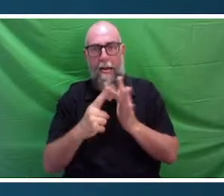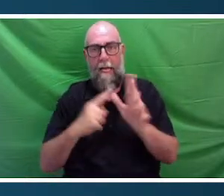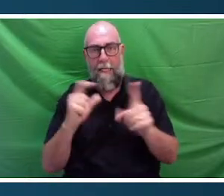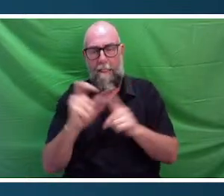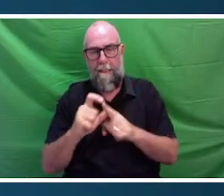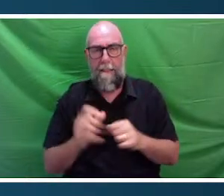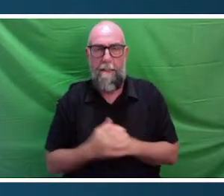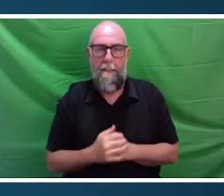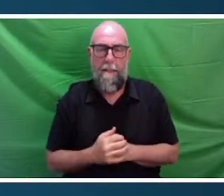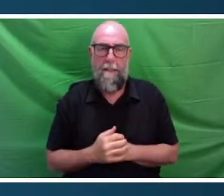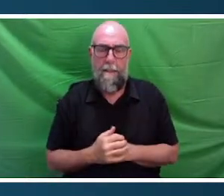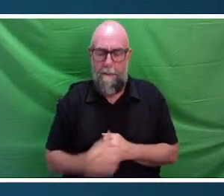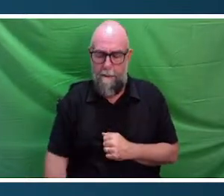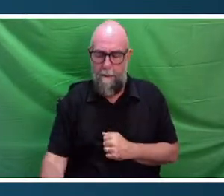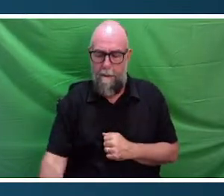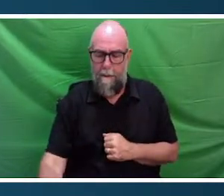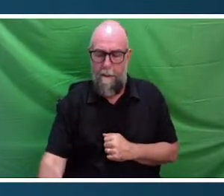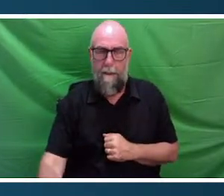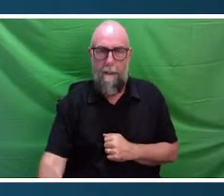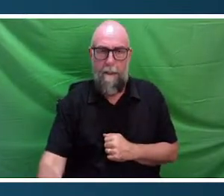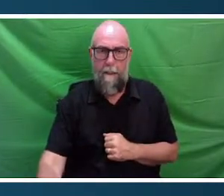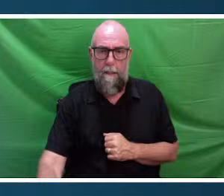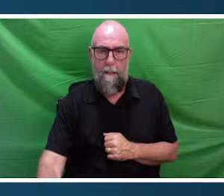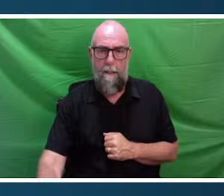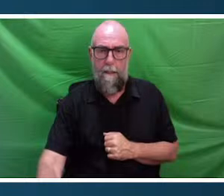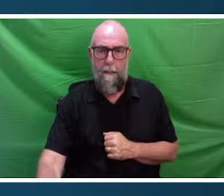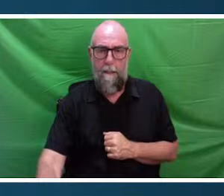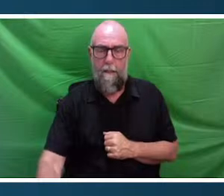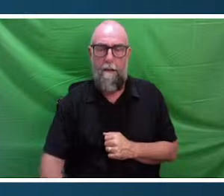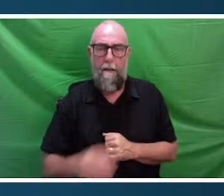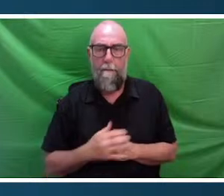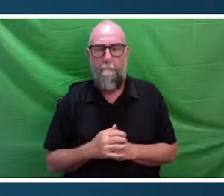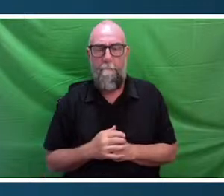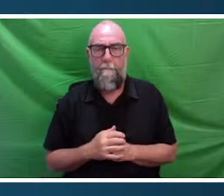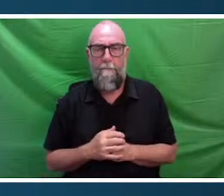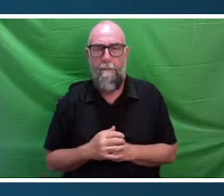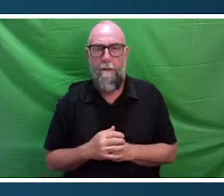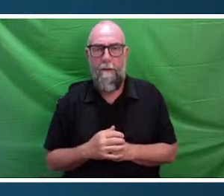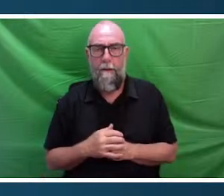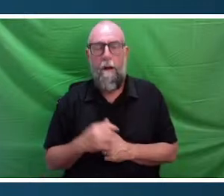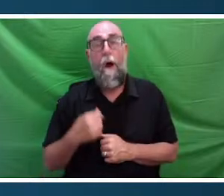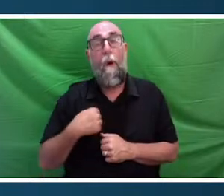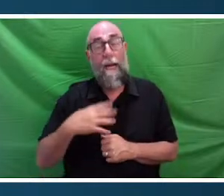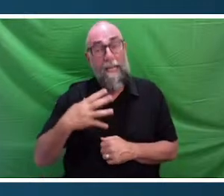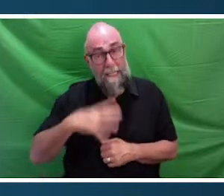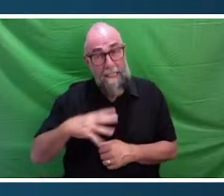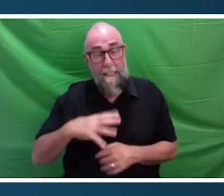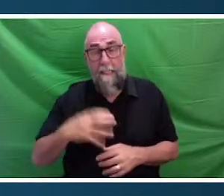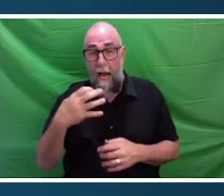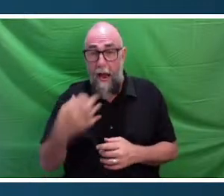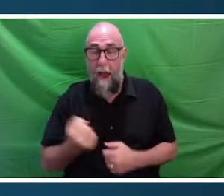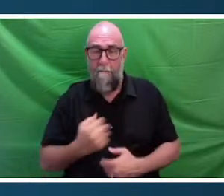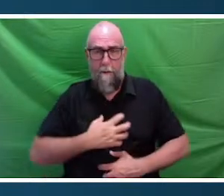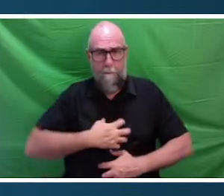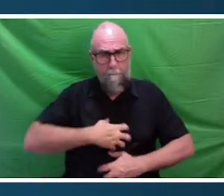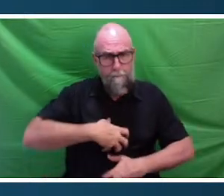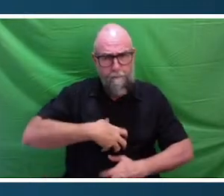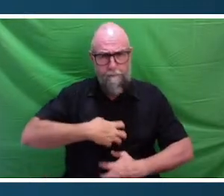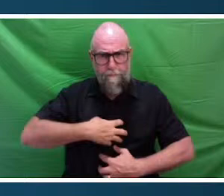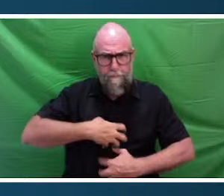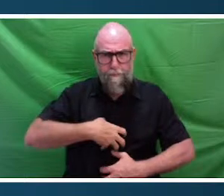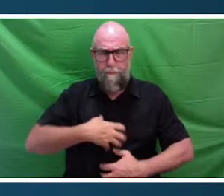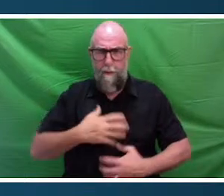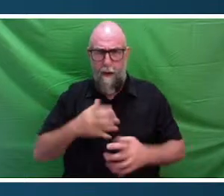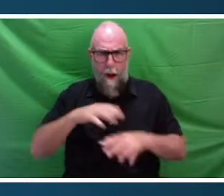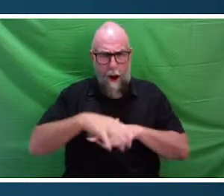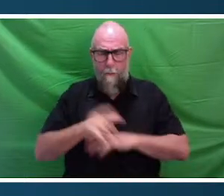Such funding should be not just sufficient in amount, but also adaptable and attuned to the evolving requirements on the